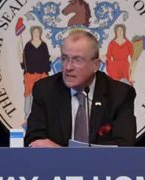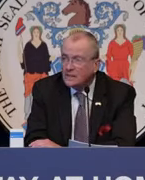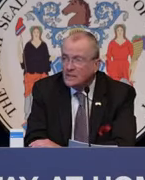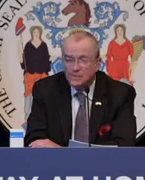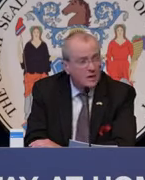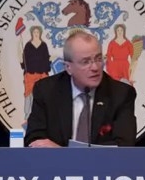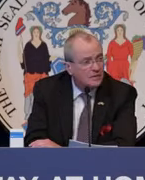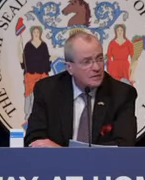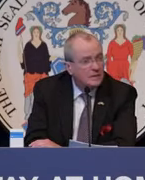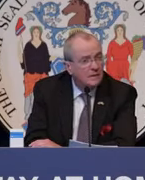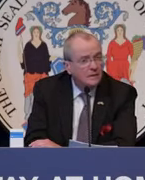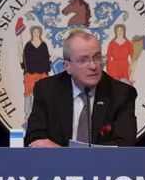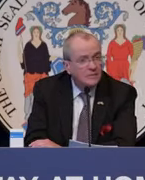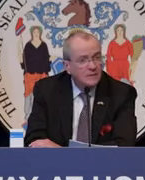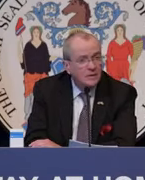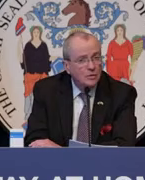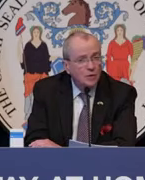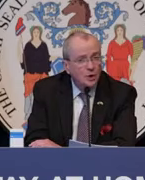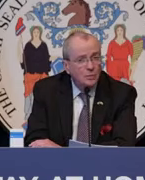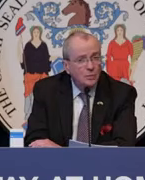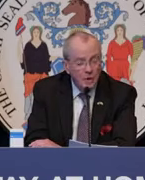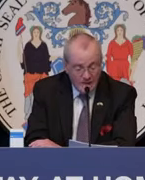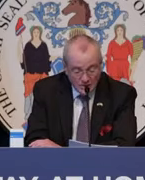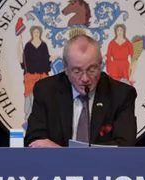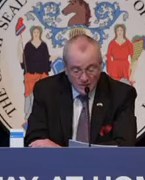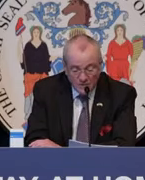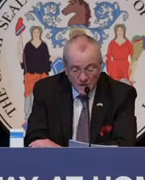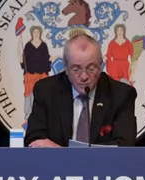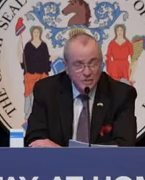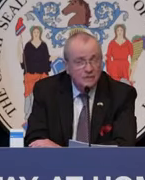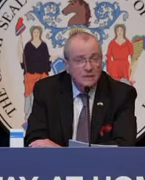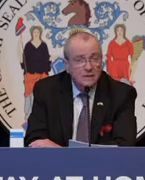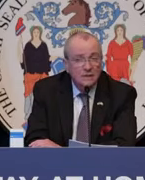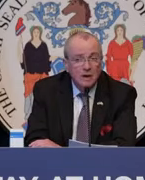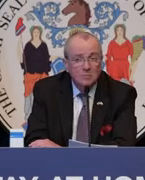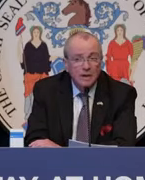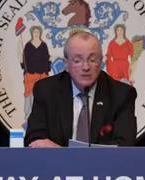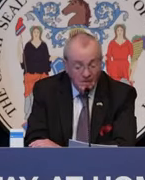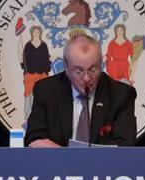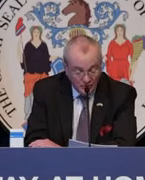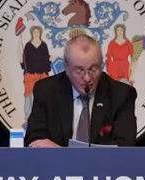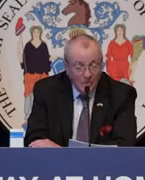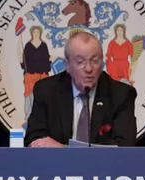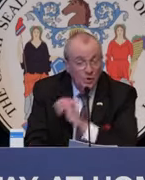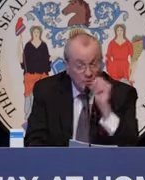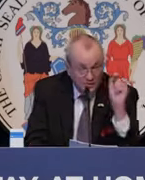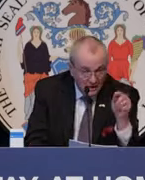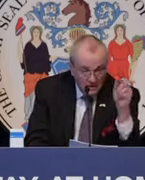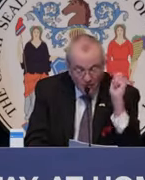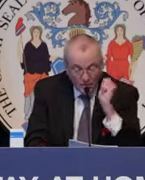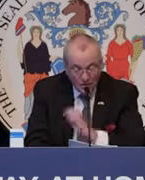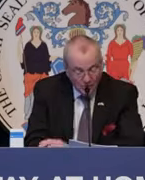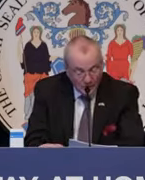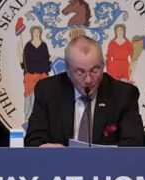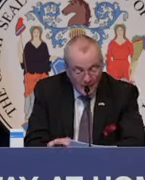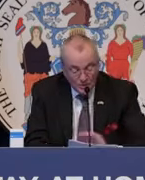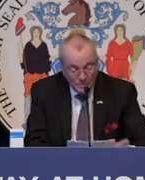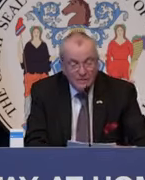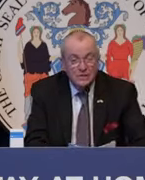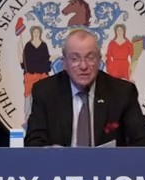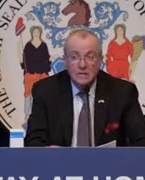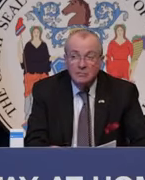further. In fact, I just got off a video call with the White House, Vice President Mike Pence and his team, along with Governor Hogan,